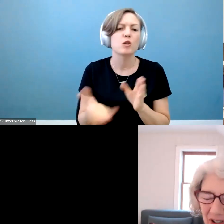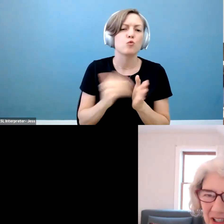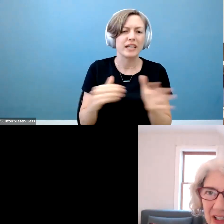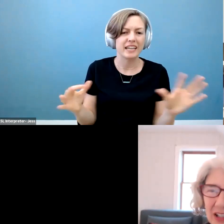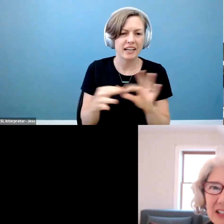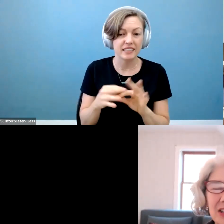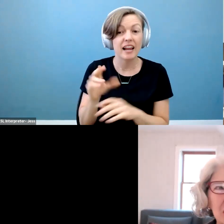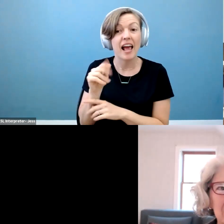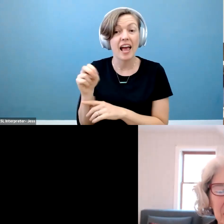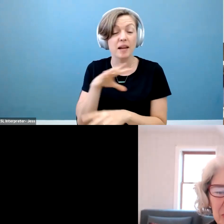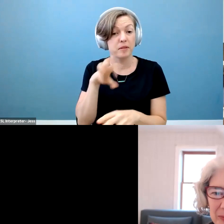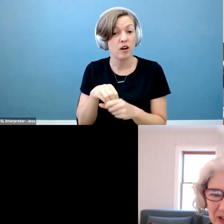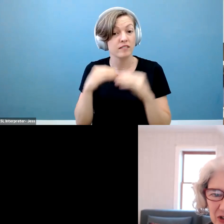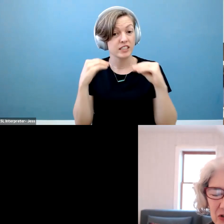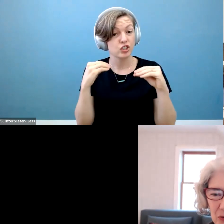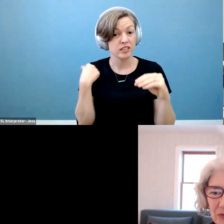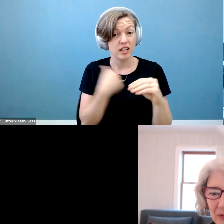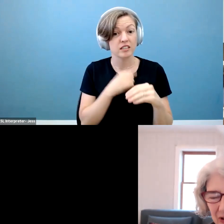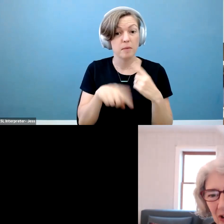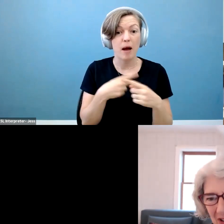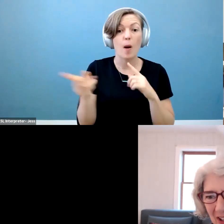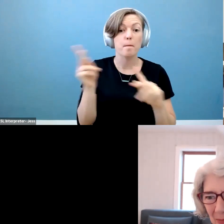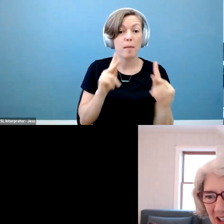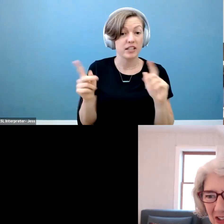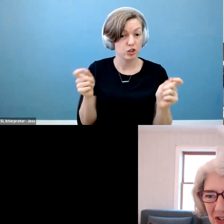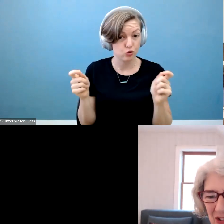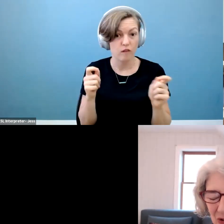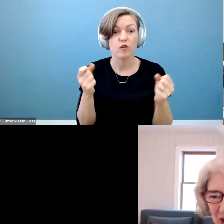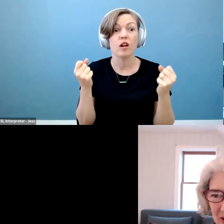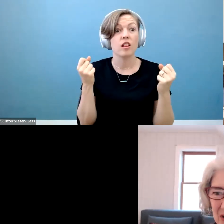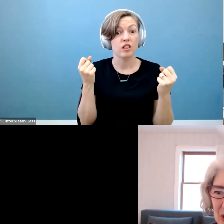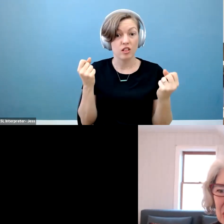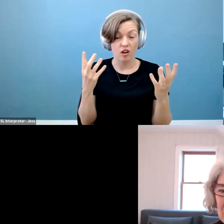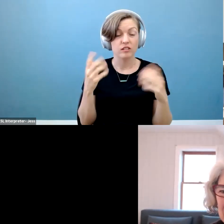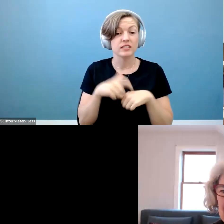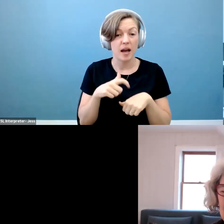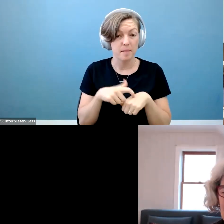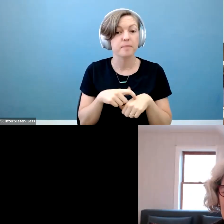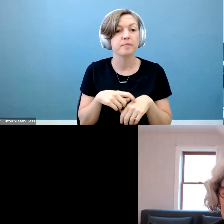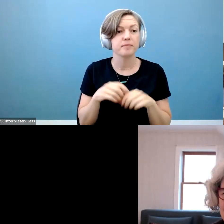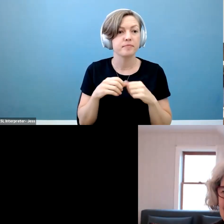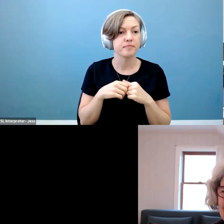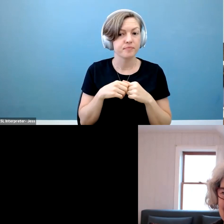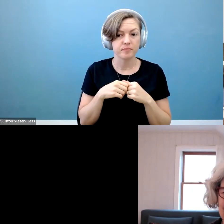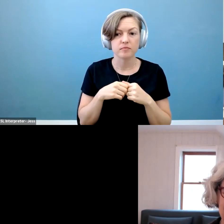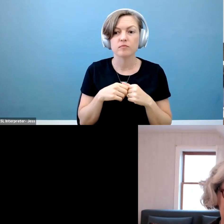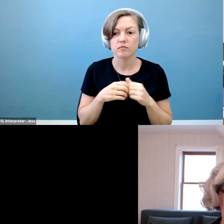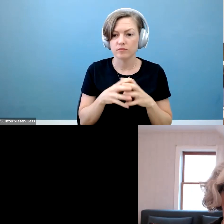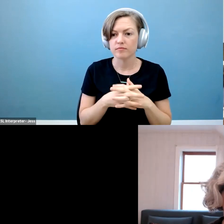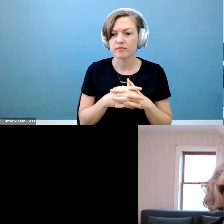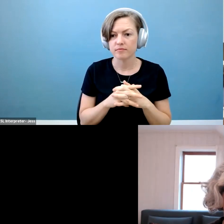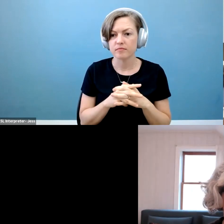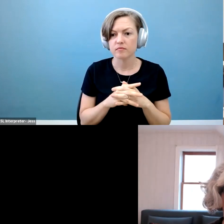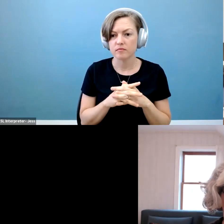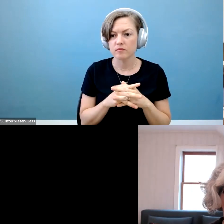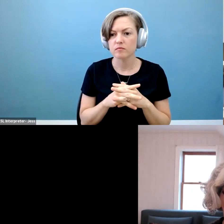of teaching us about population control for a very long time and the connections to eugenics. So we turn it over to her now.